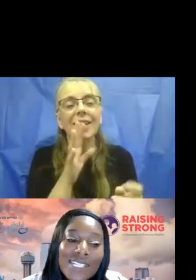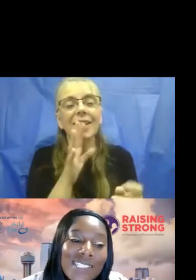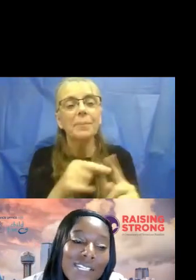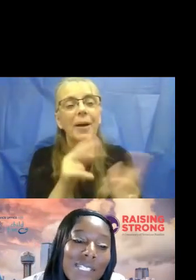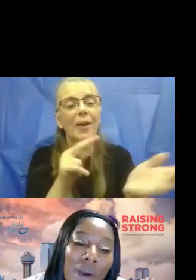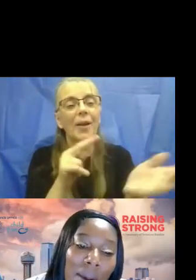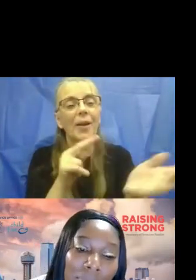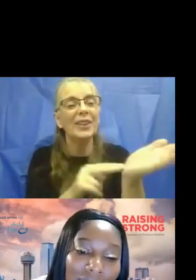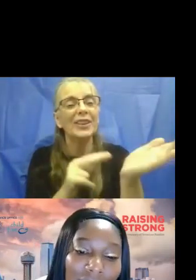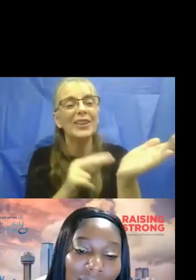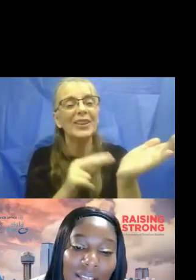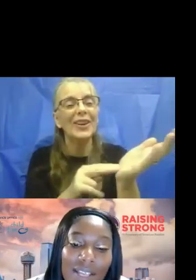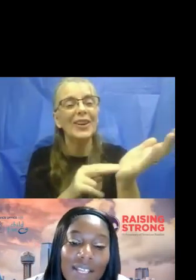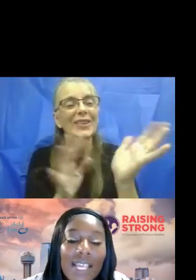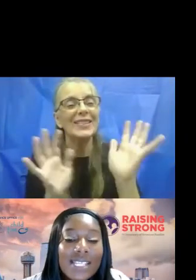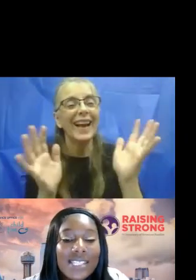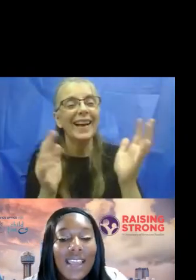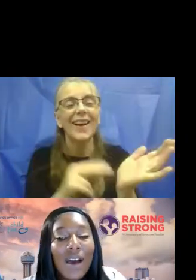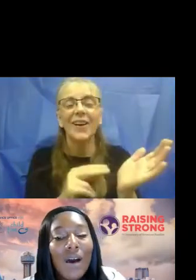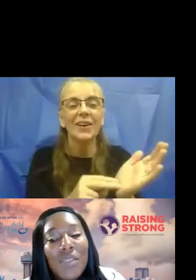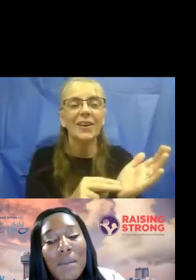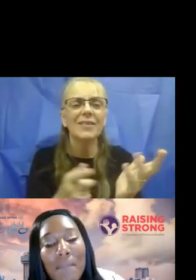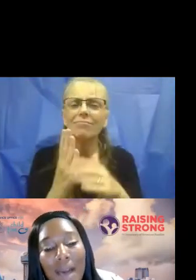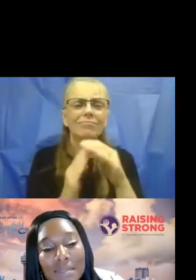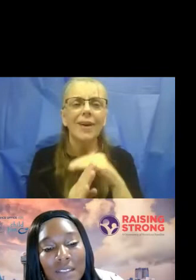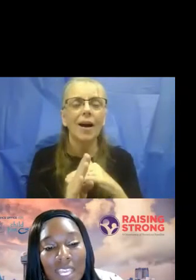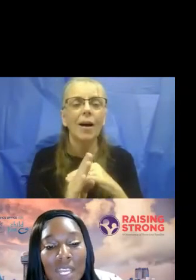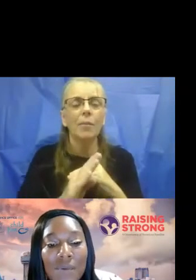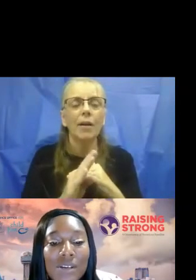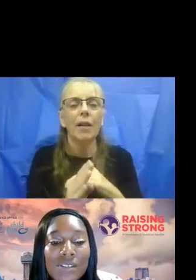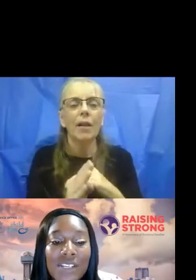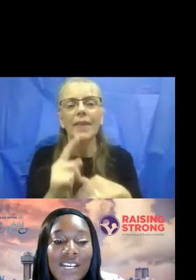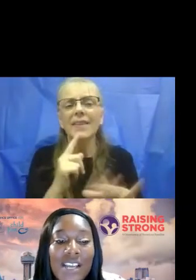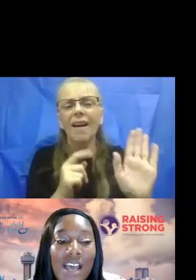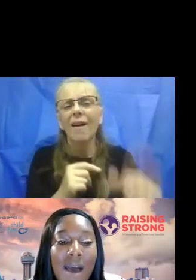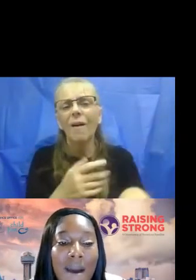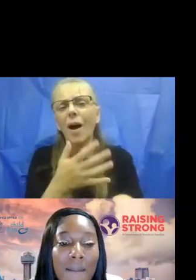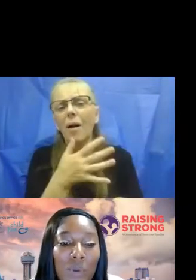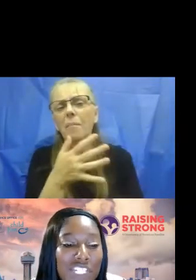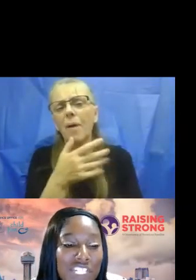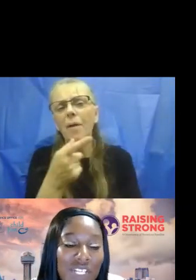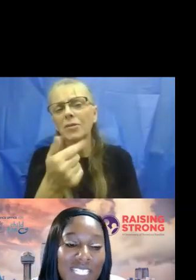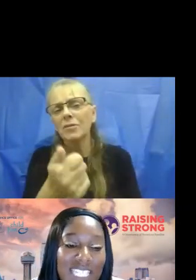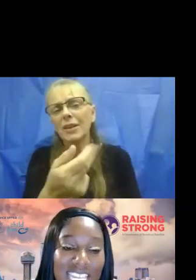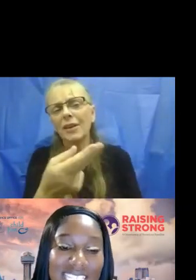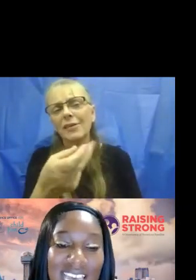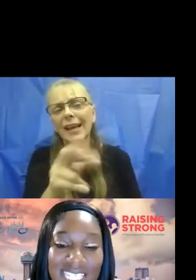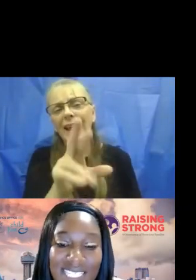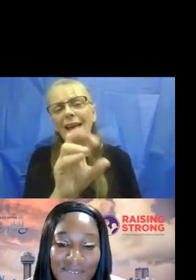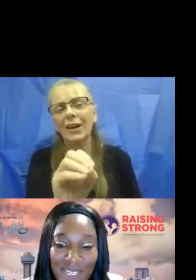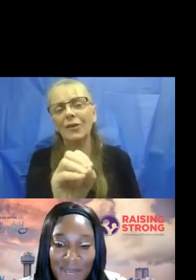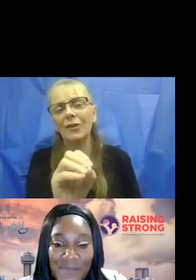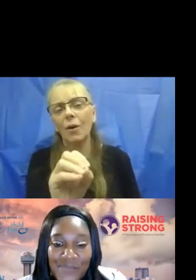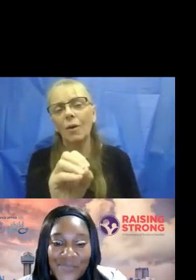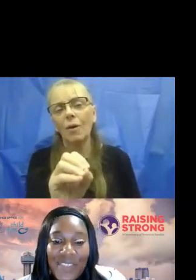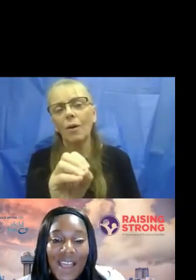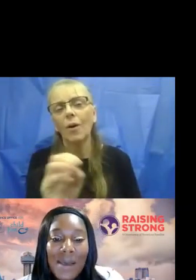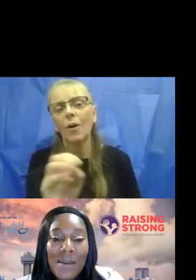nurses, they're so humble, y'all. They say, oh, the moms are the heroes, or we can just go to the next slide,